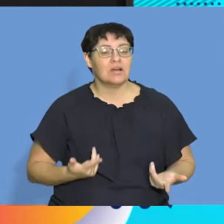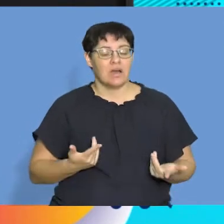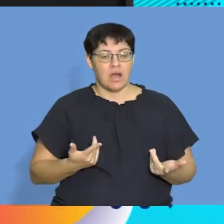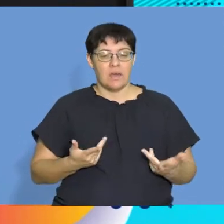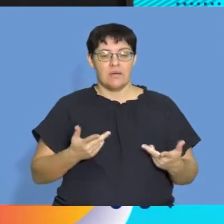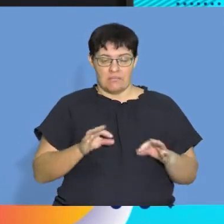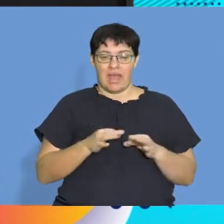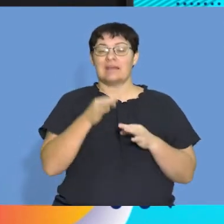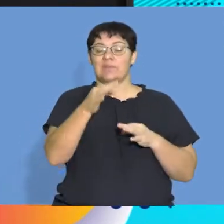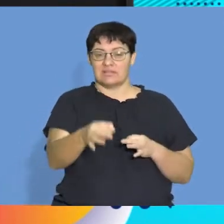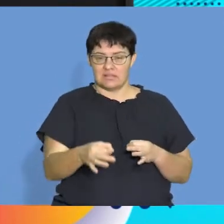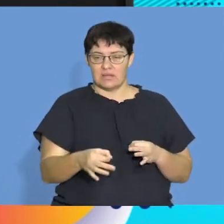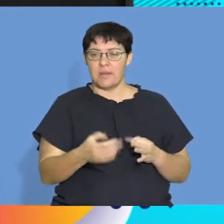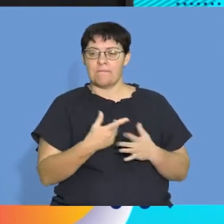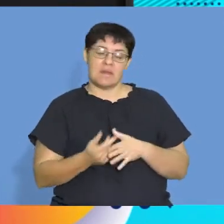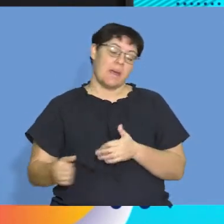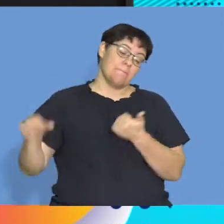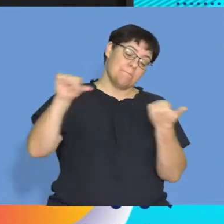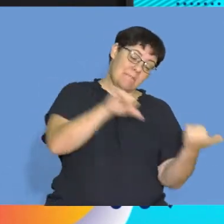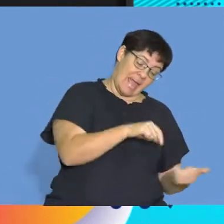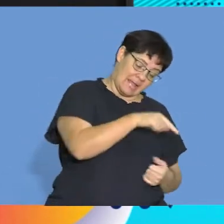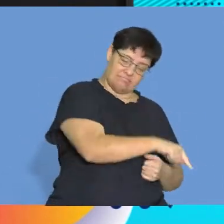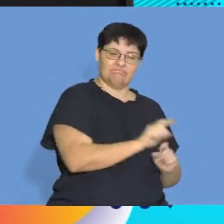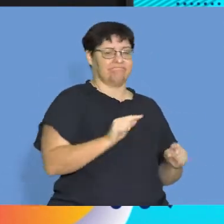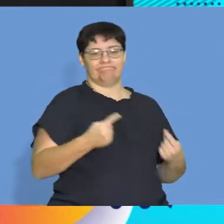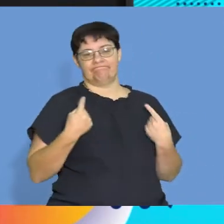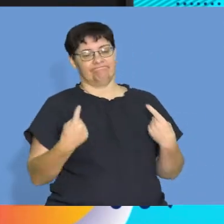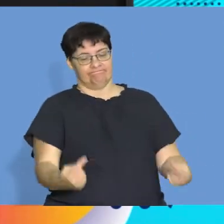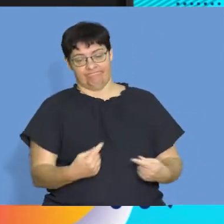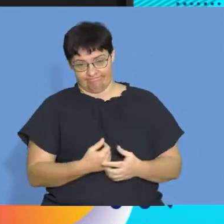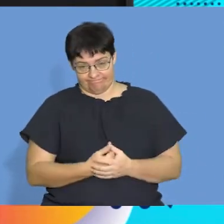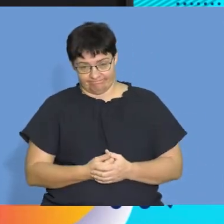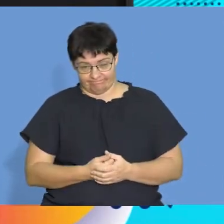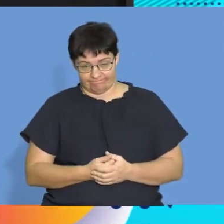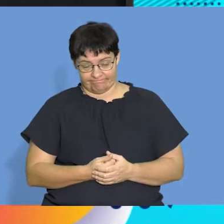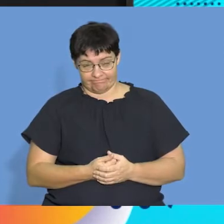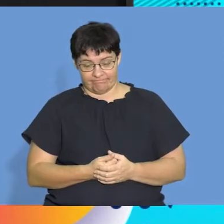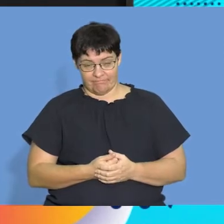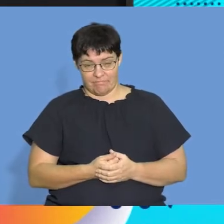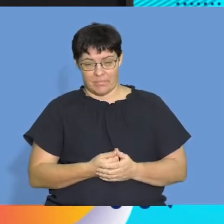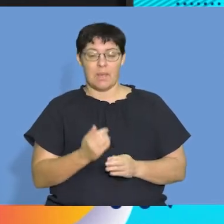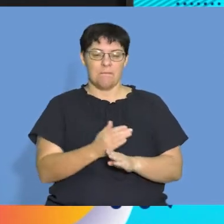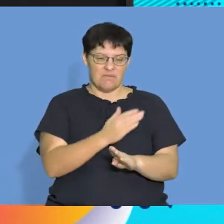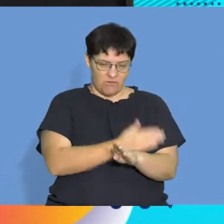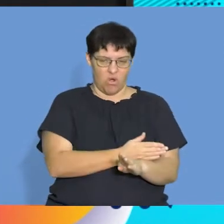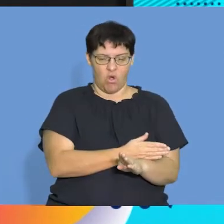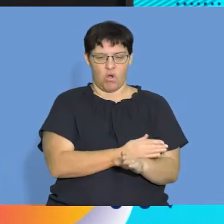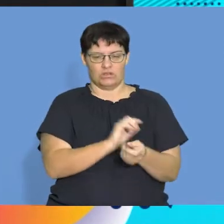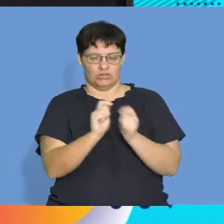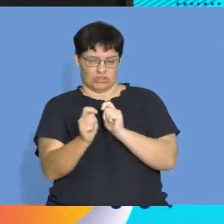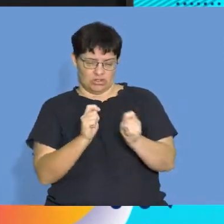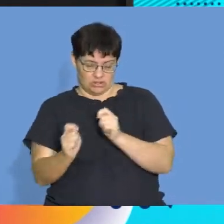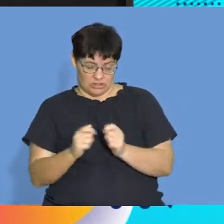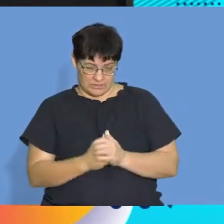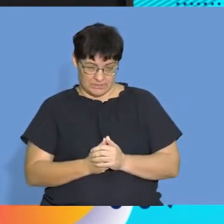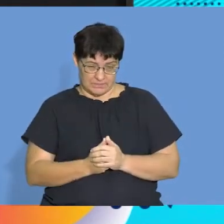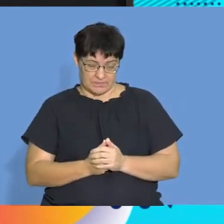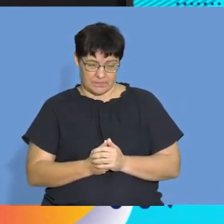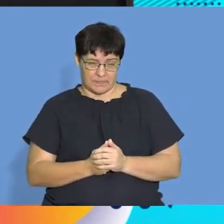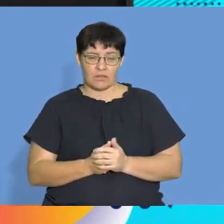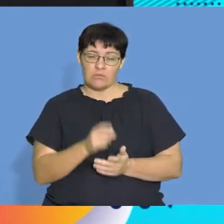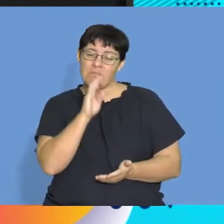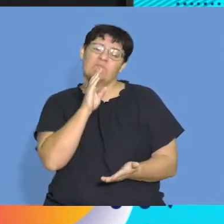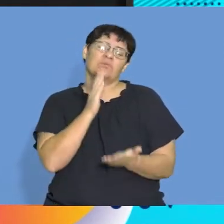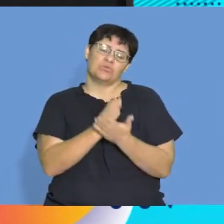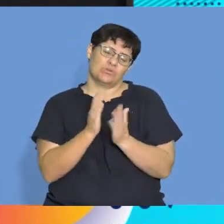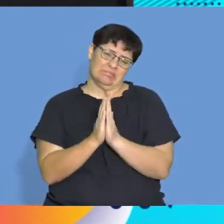expand, it will not take you back to what the question was initially before you took out the common factor. So please do make sure